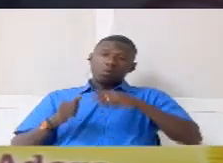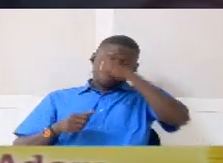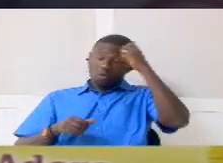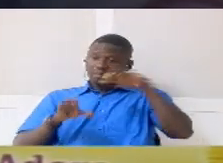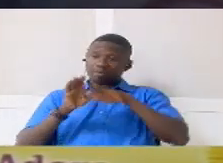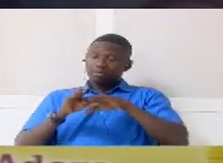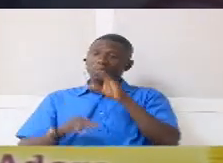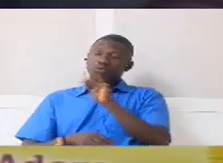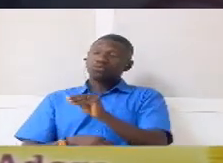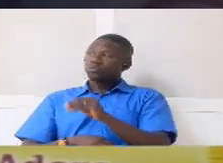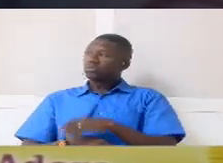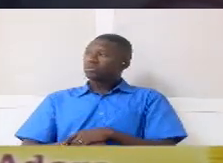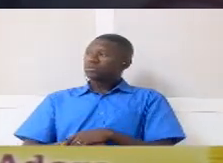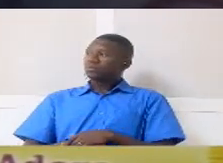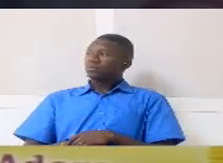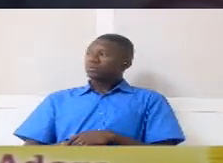Okay,